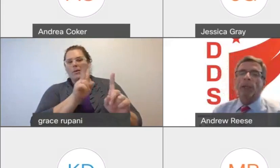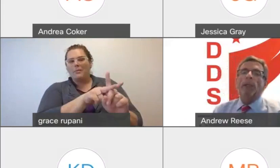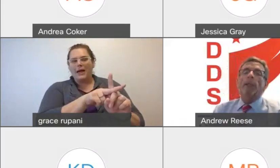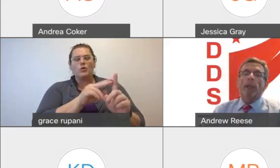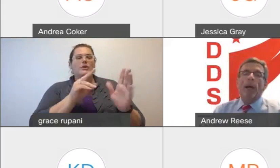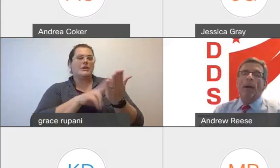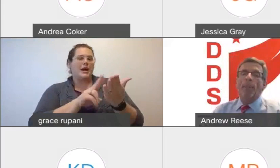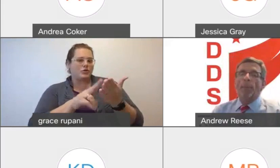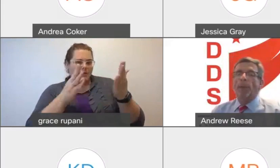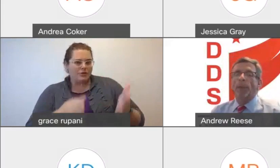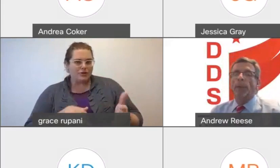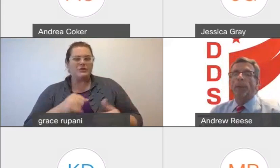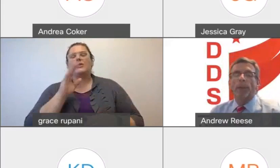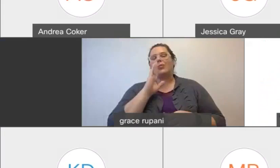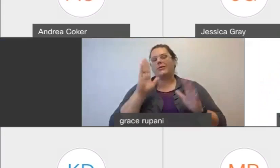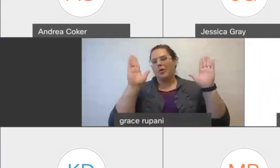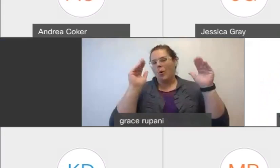week.